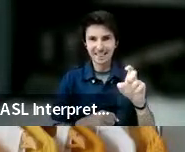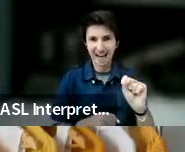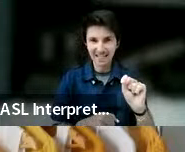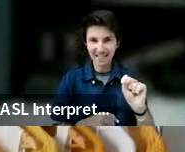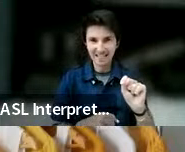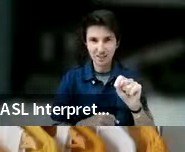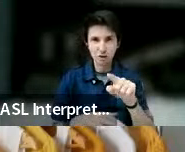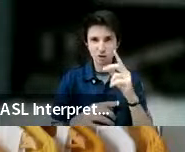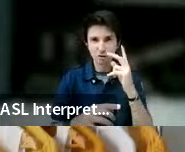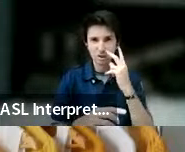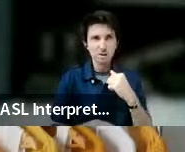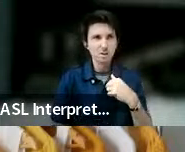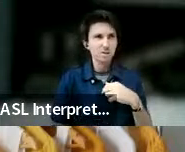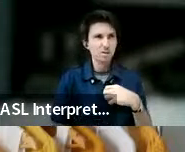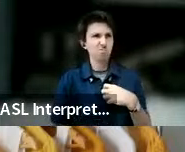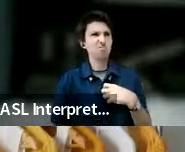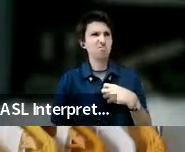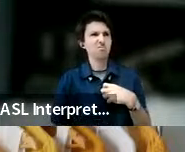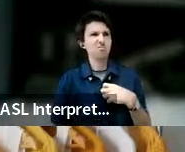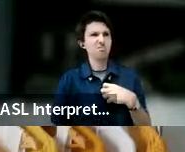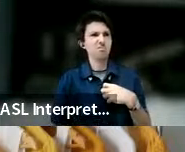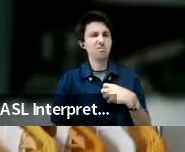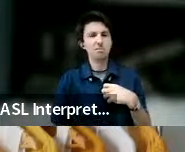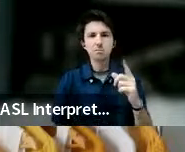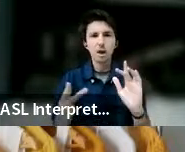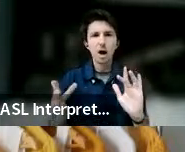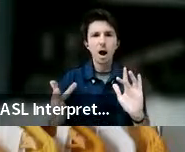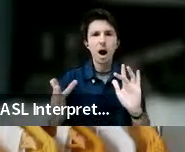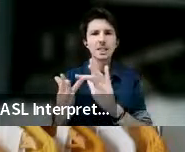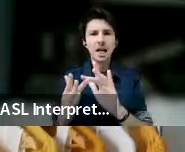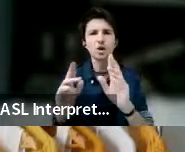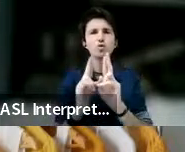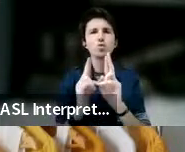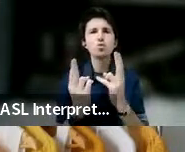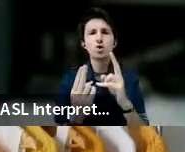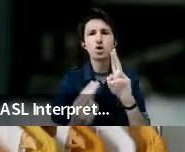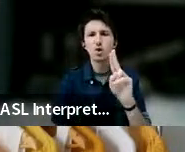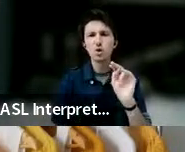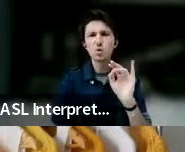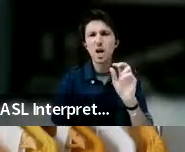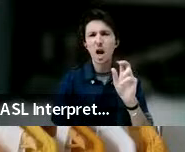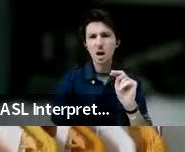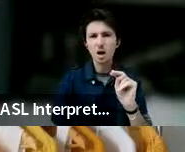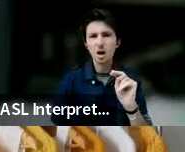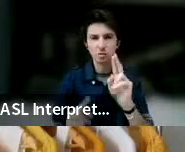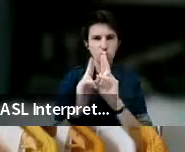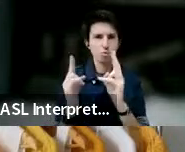would absolutely want to contact the union about so we can have that rectified.